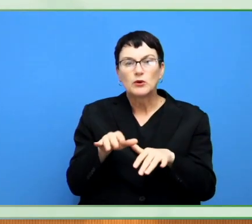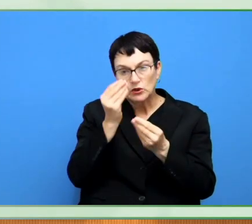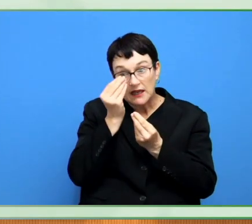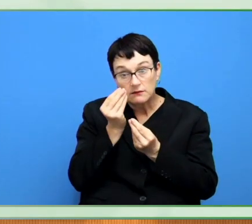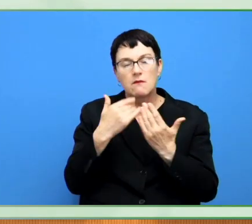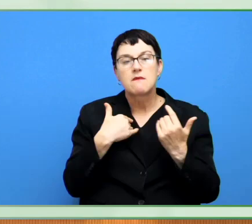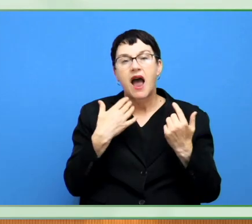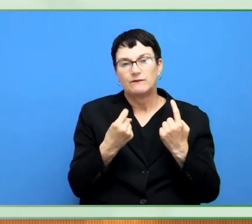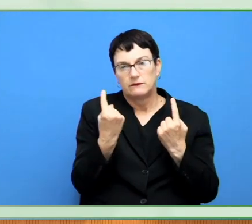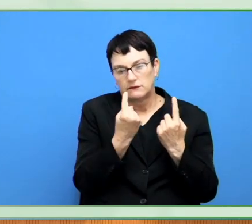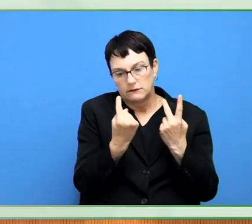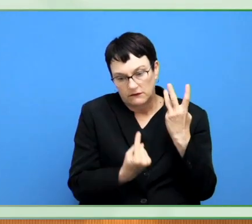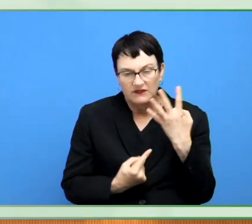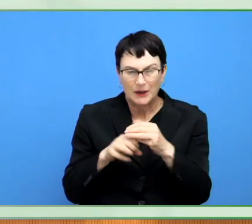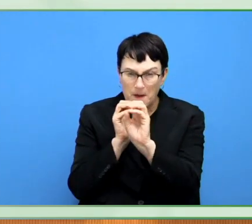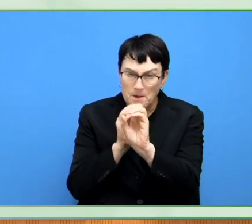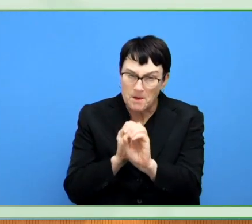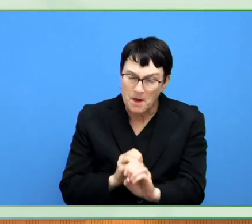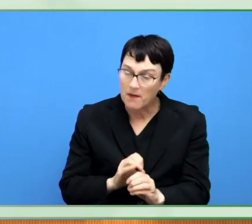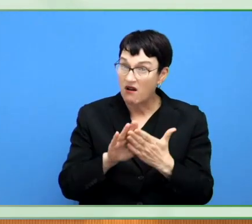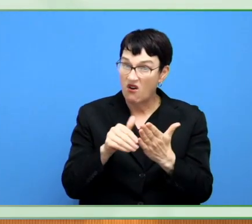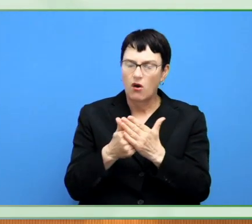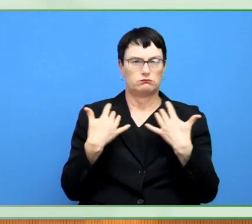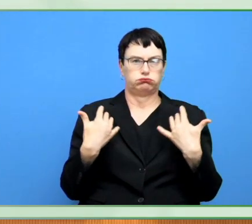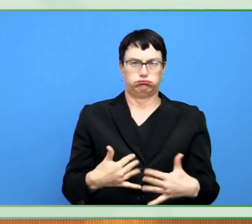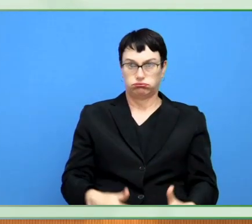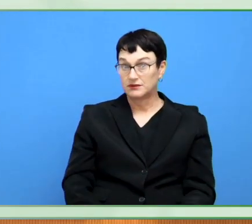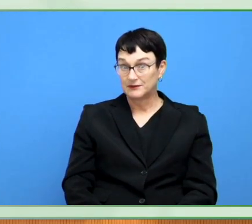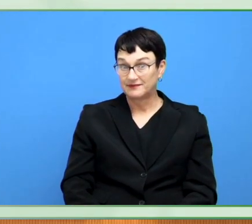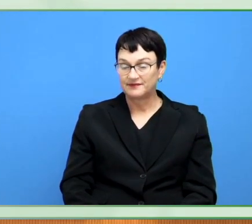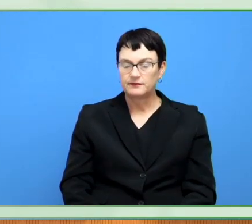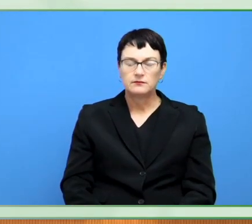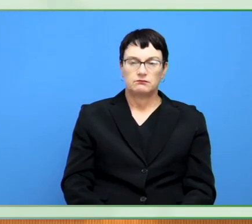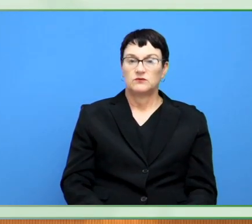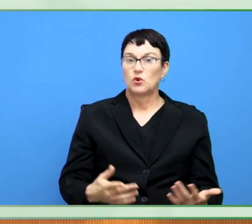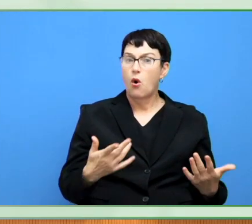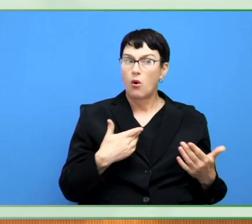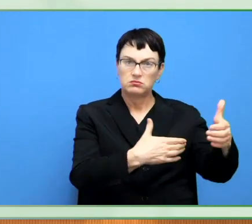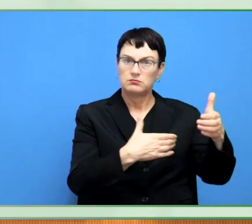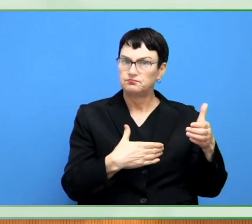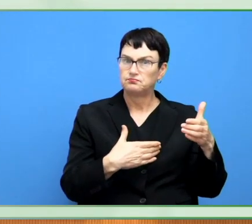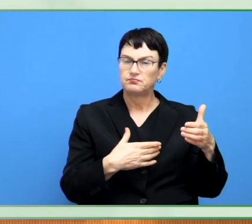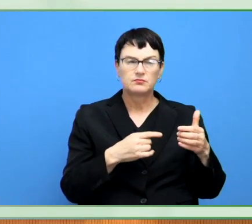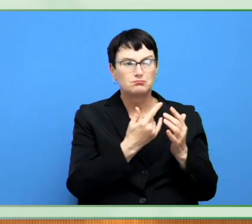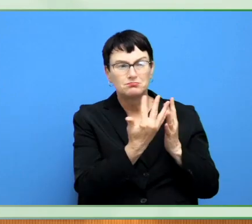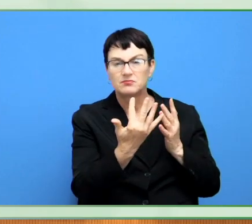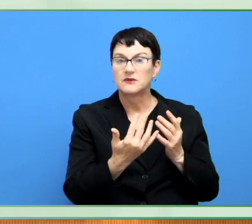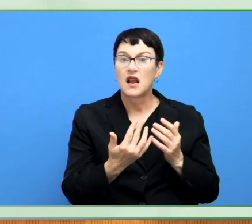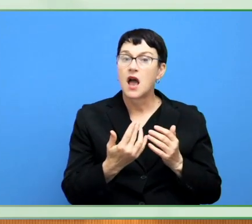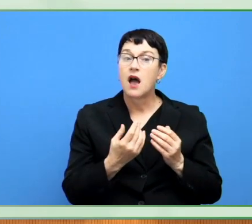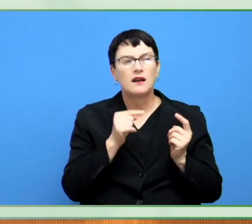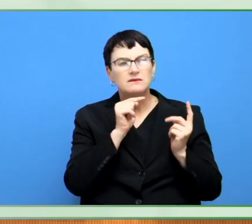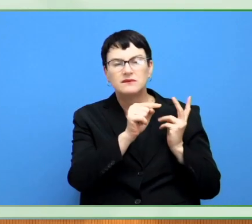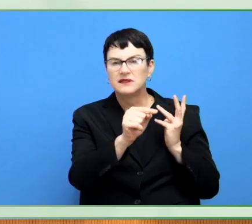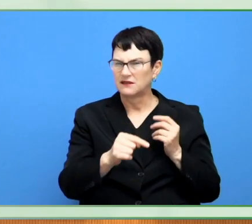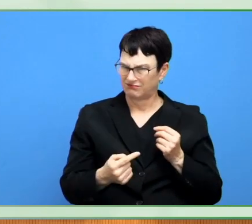I want to note that a lot of the equipment that we get, again, is in a very good condition and in many cases, still in the packaging. We get a